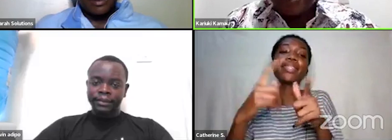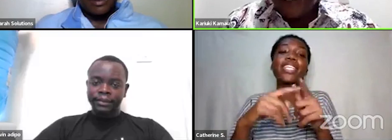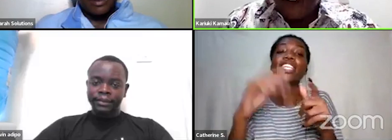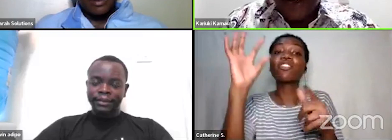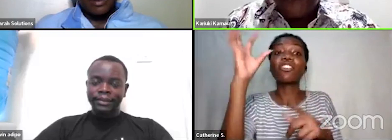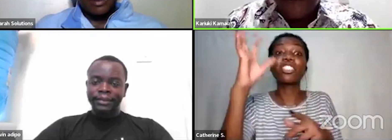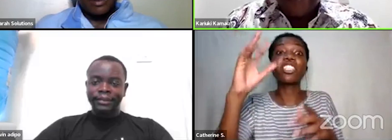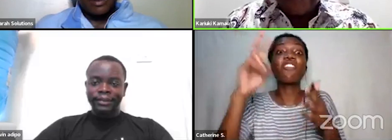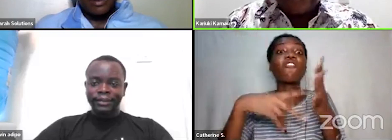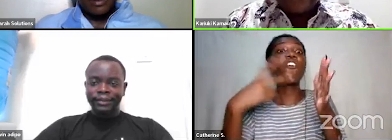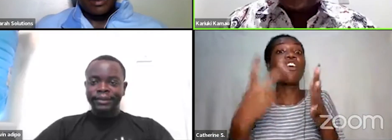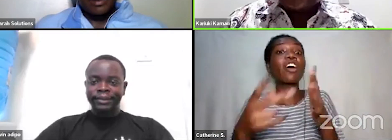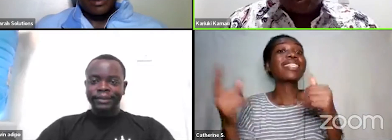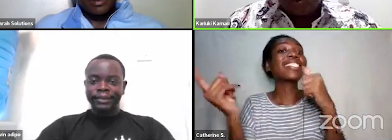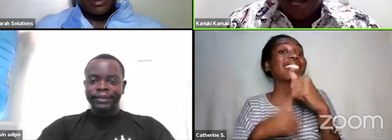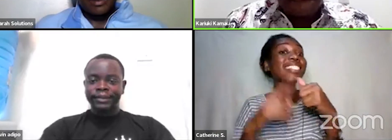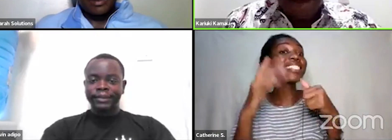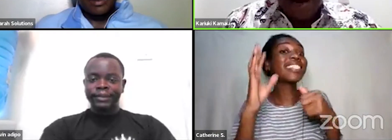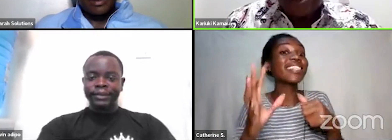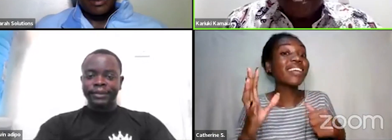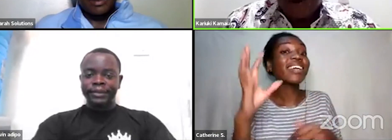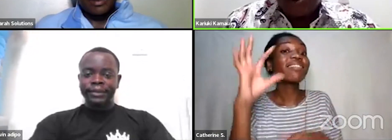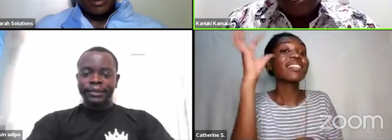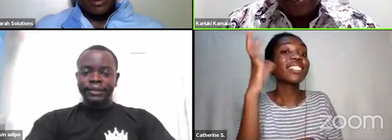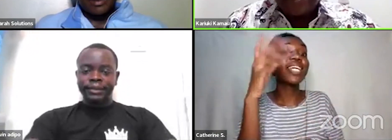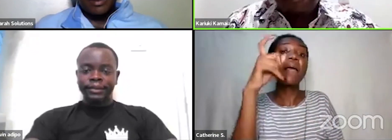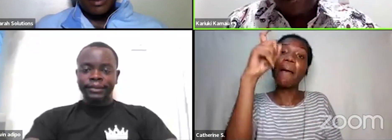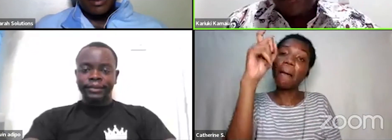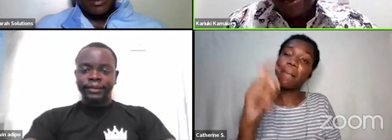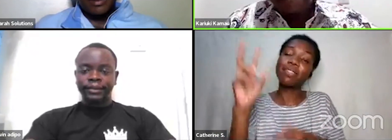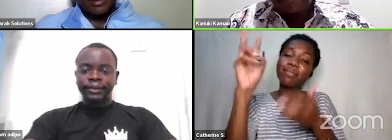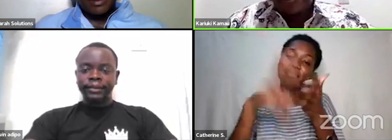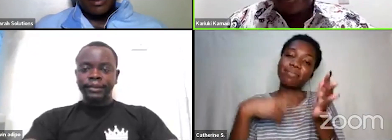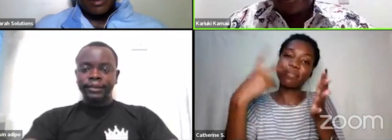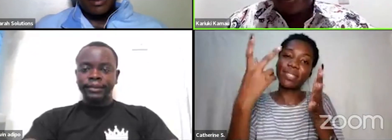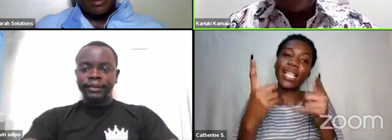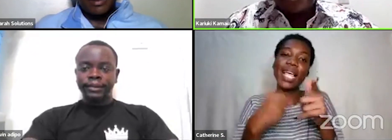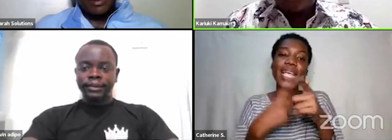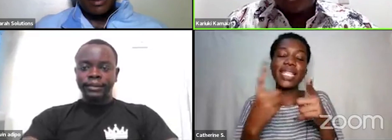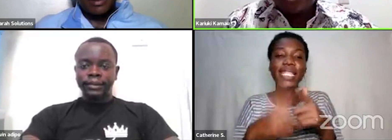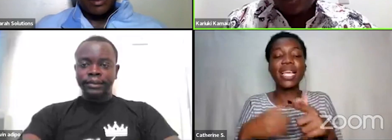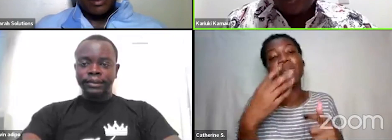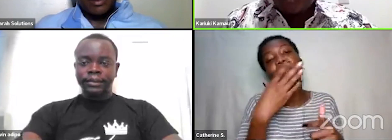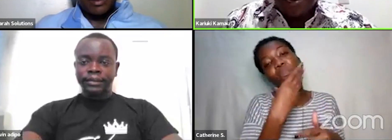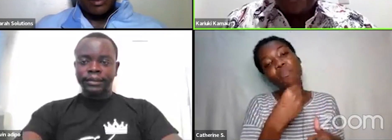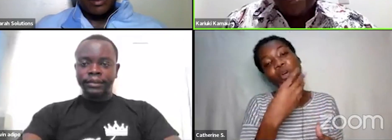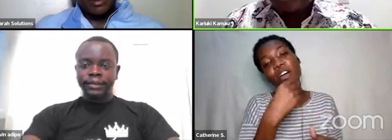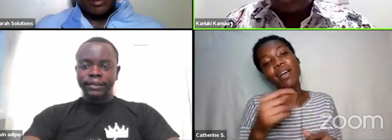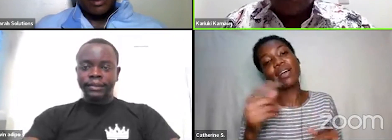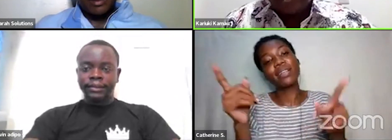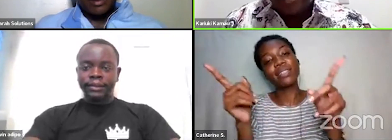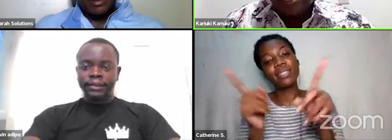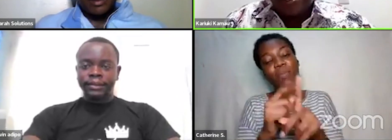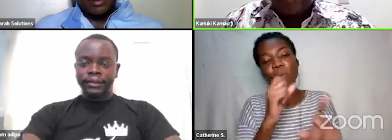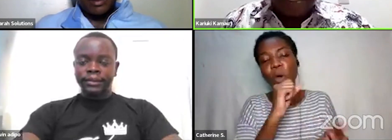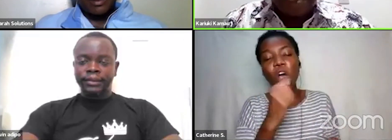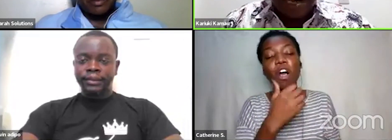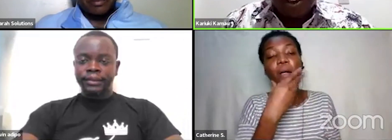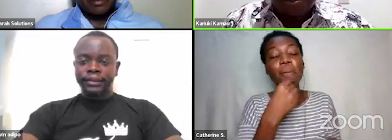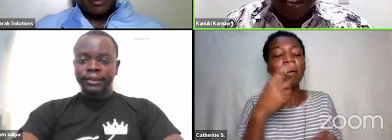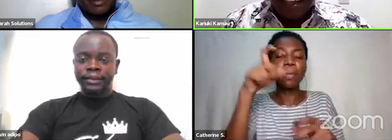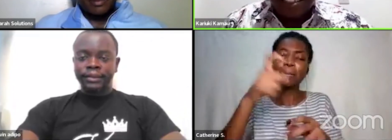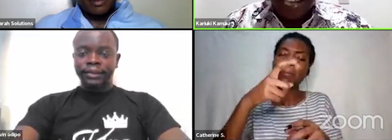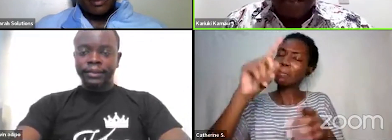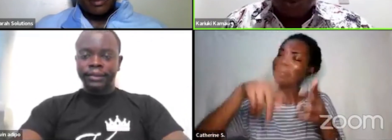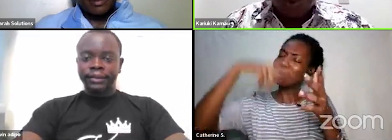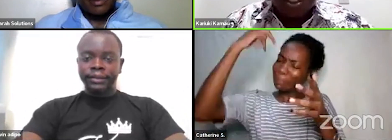age 65, the tree had to come down and the young boy, who is an old man, had to hit the